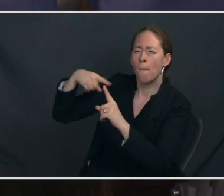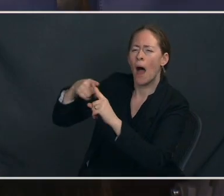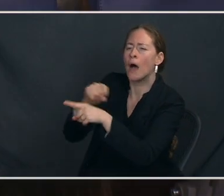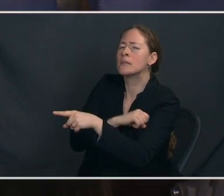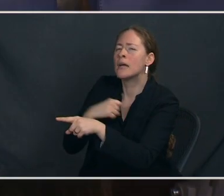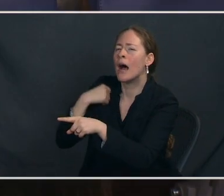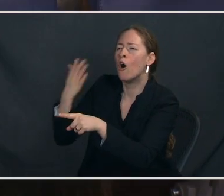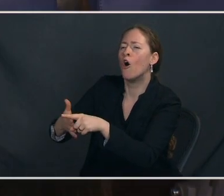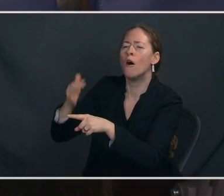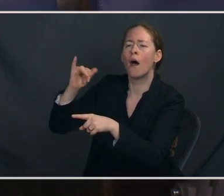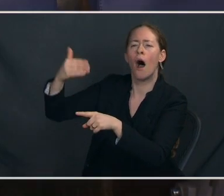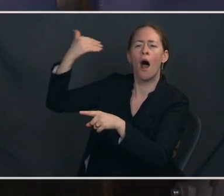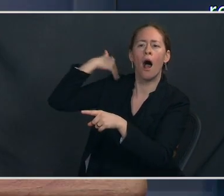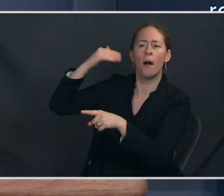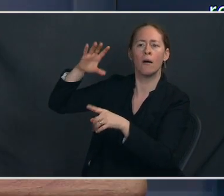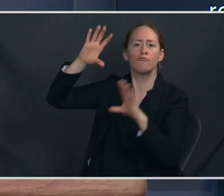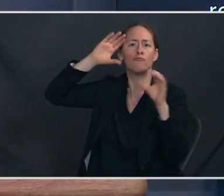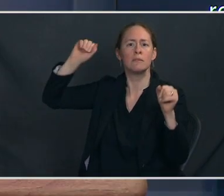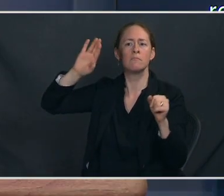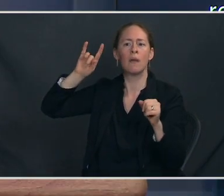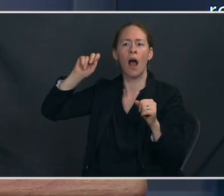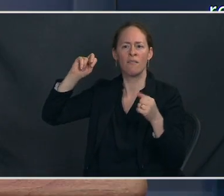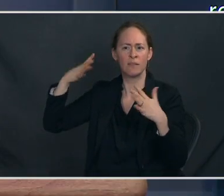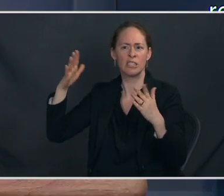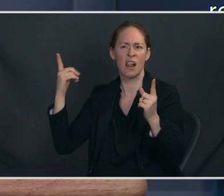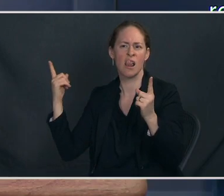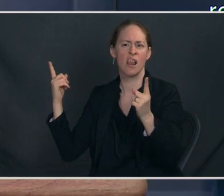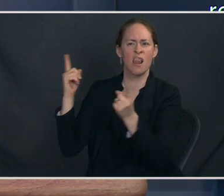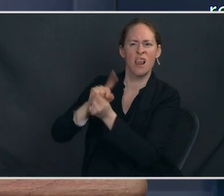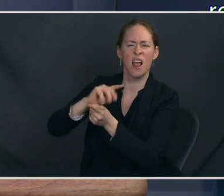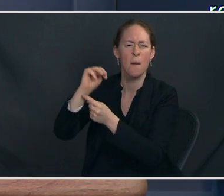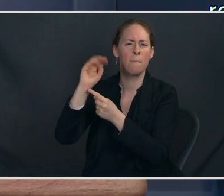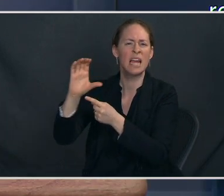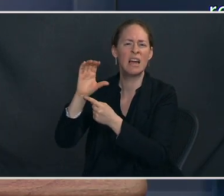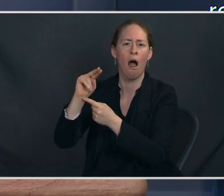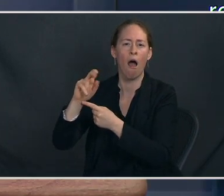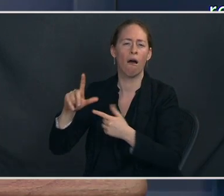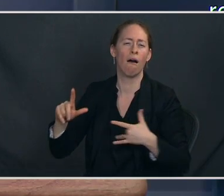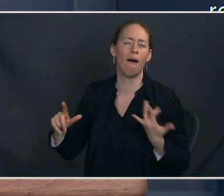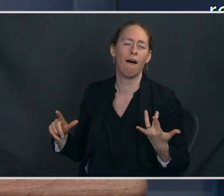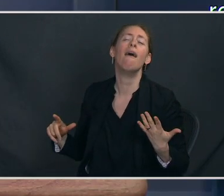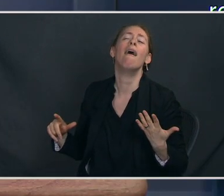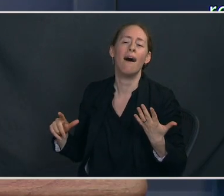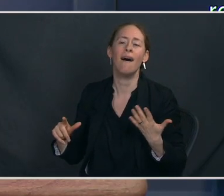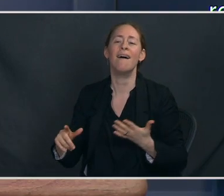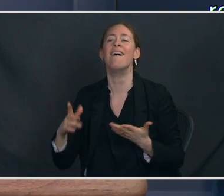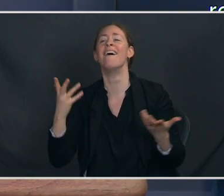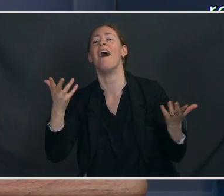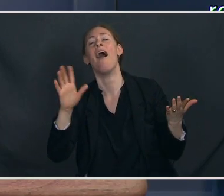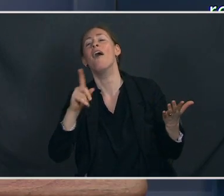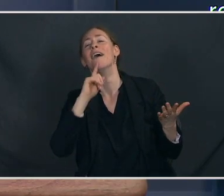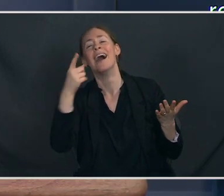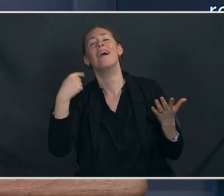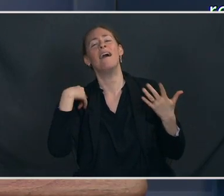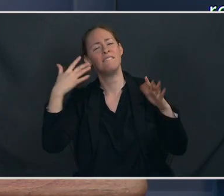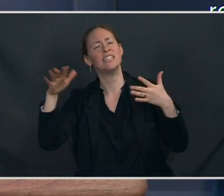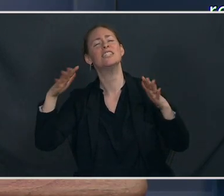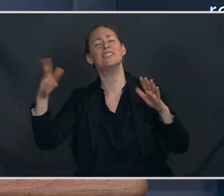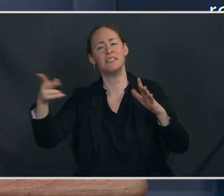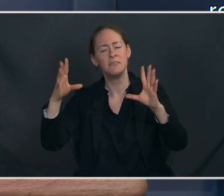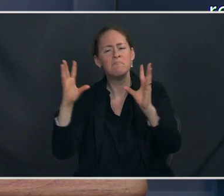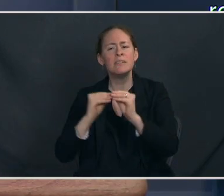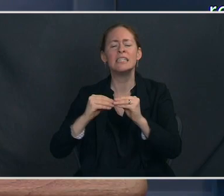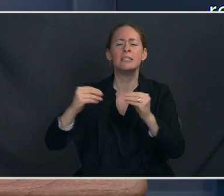Biden spoke to Leader McConnell? He has spoken with Leader McConnell, as he said. It's spoken with him a couple of times. But since, I'm not going